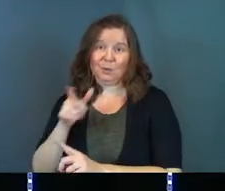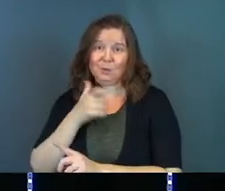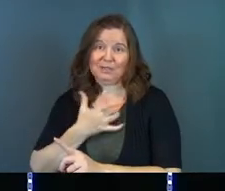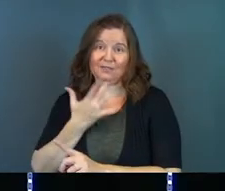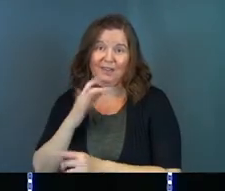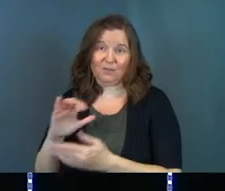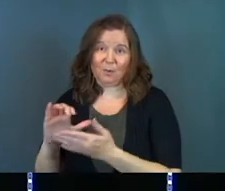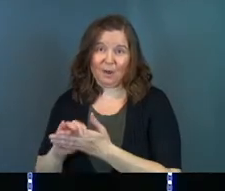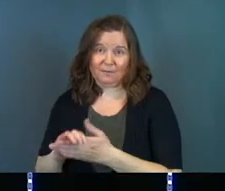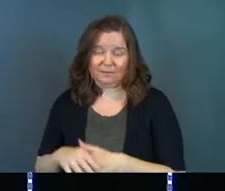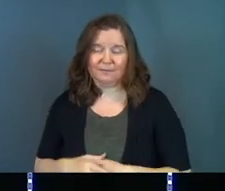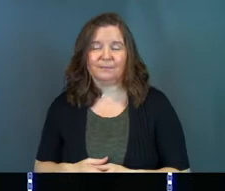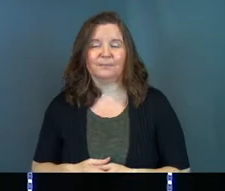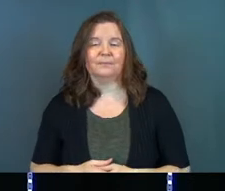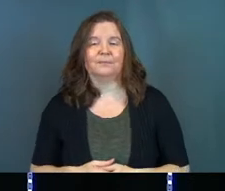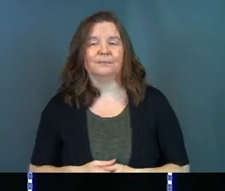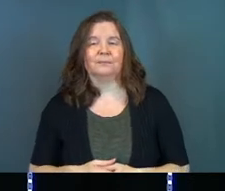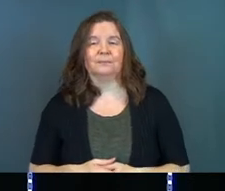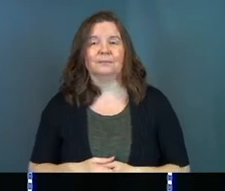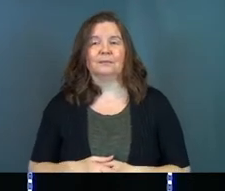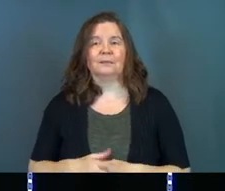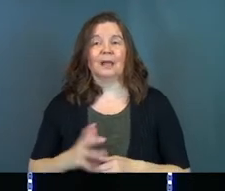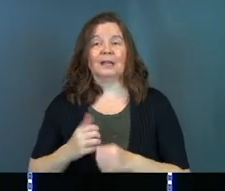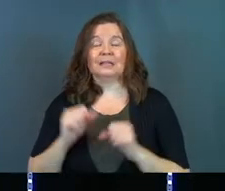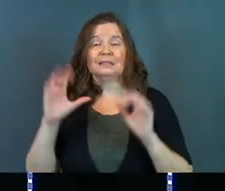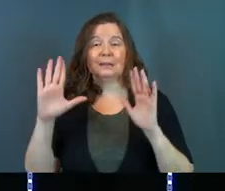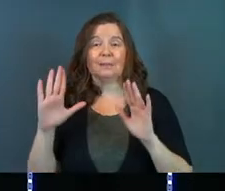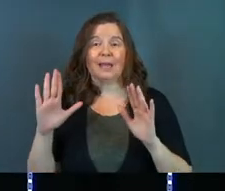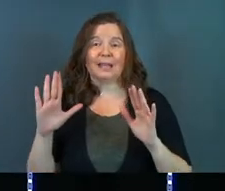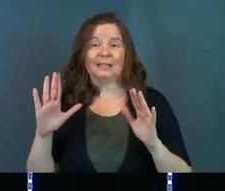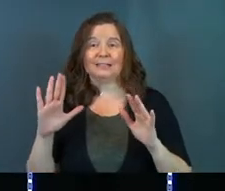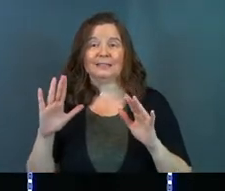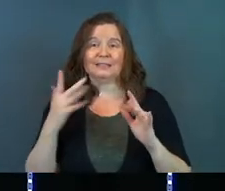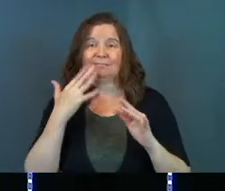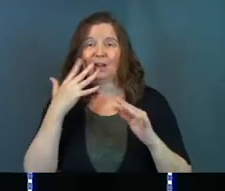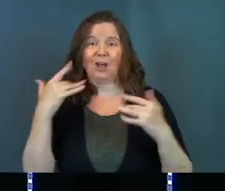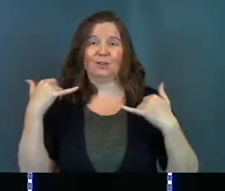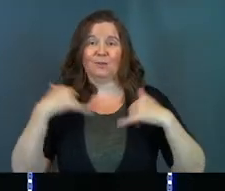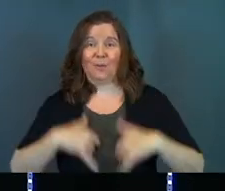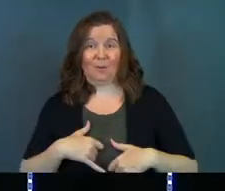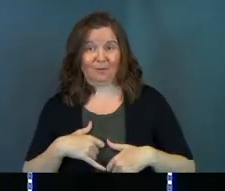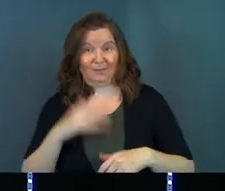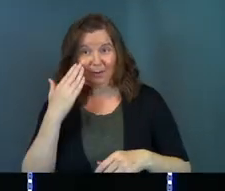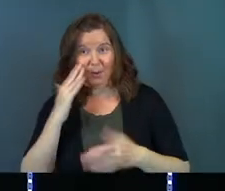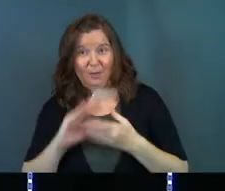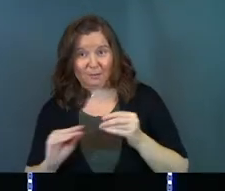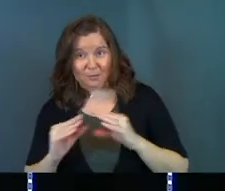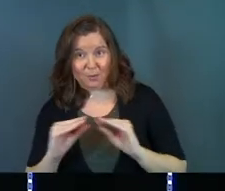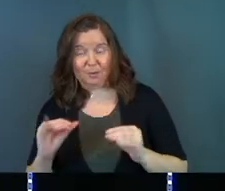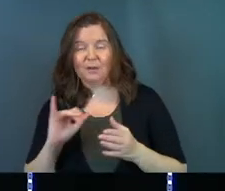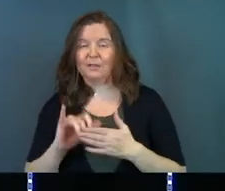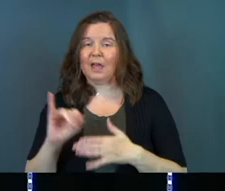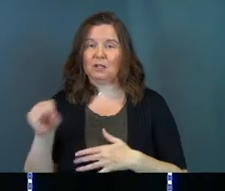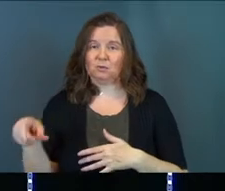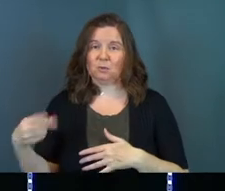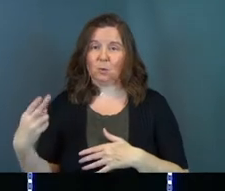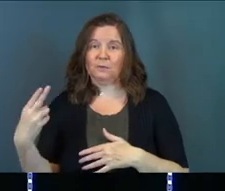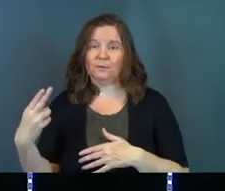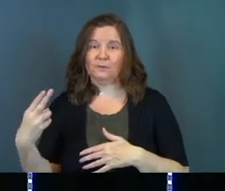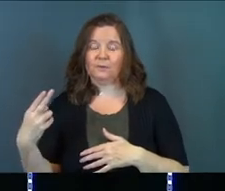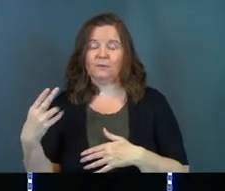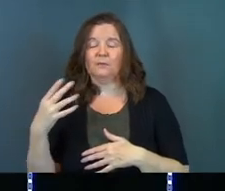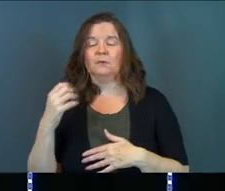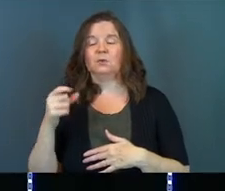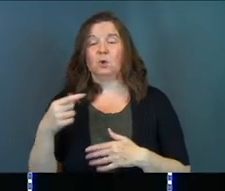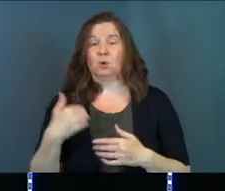was his favorite wife. And he gets the amazing Technicolor dream coat, if you know that story. Right, that's Joseph.